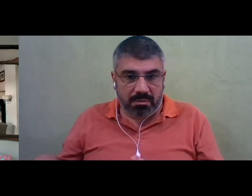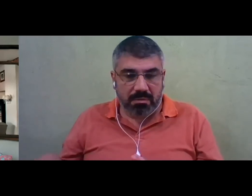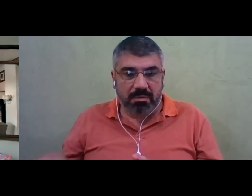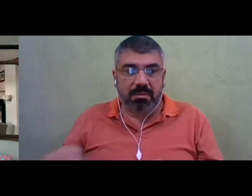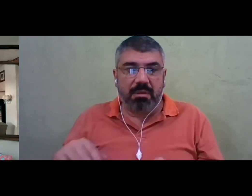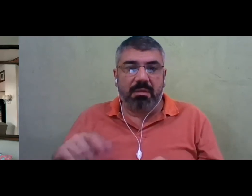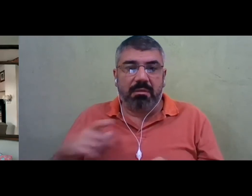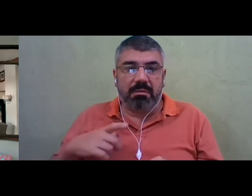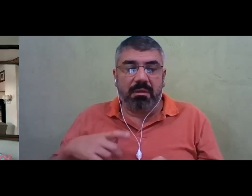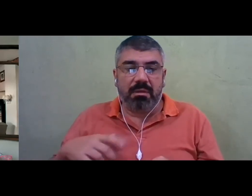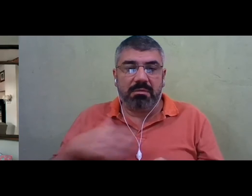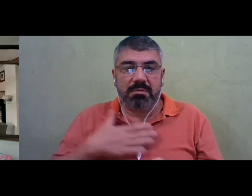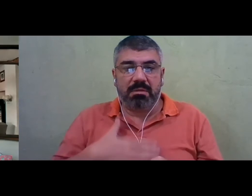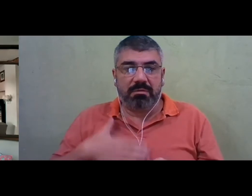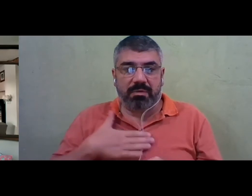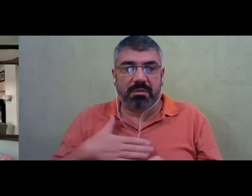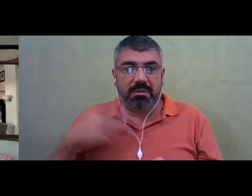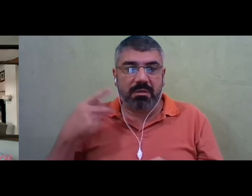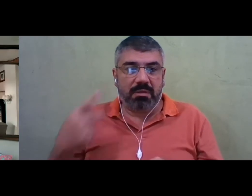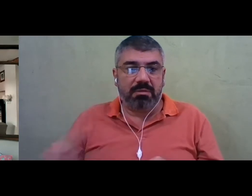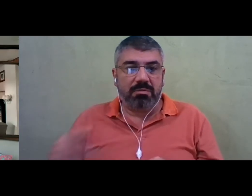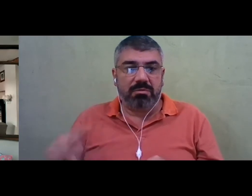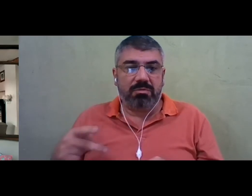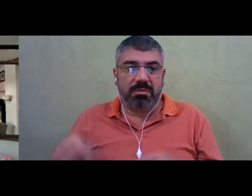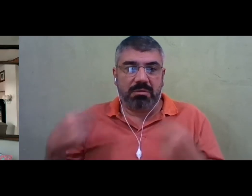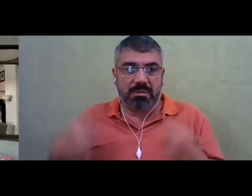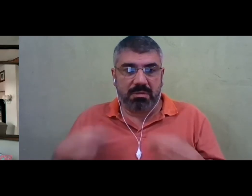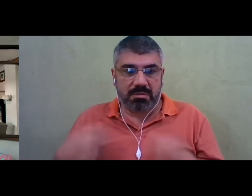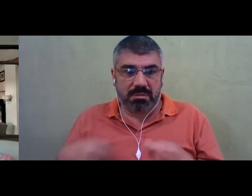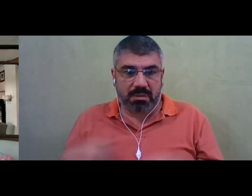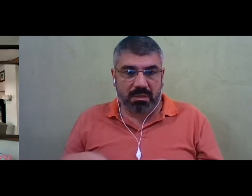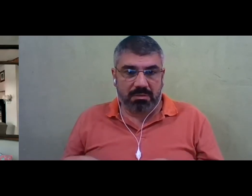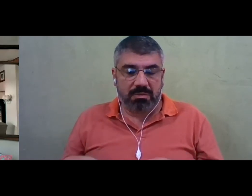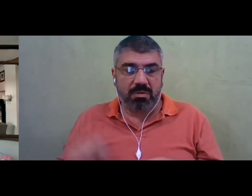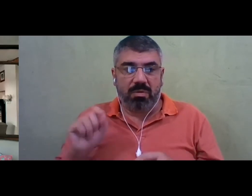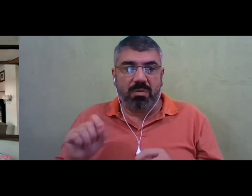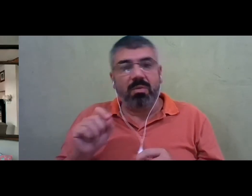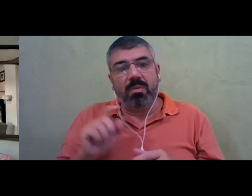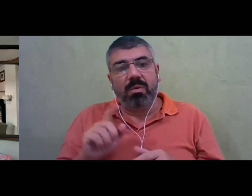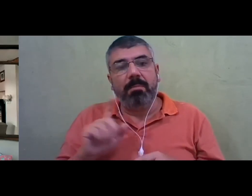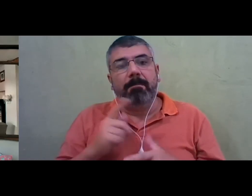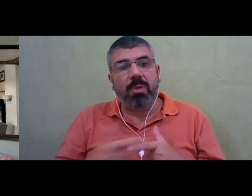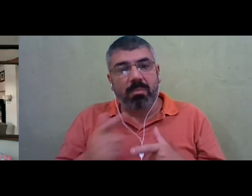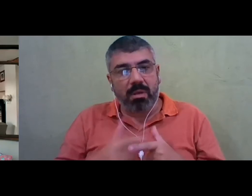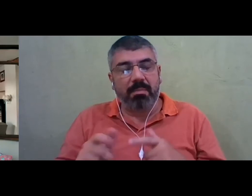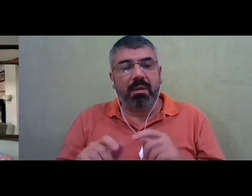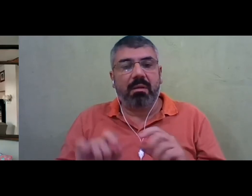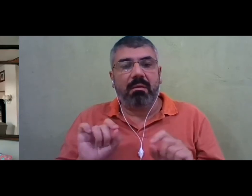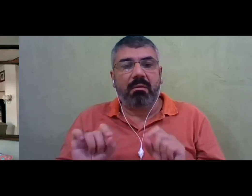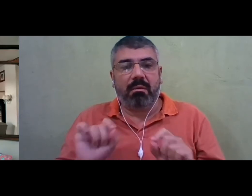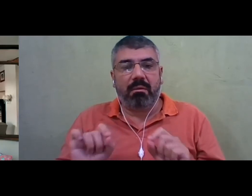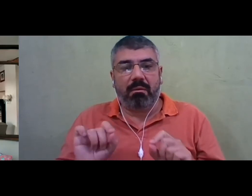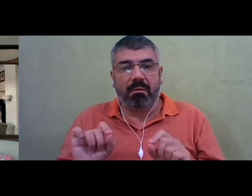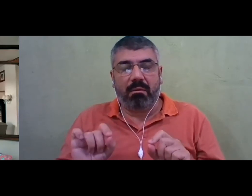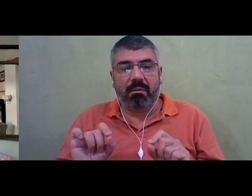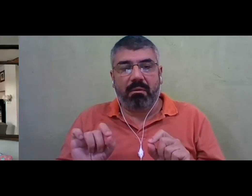concrete concept. It's just a general category. It means people talking about agency and writing scientific papers about agency